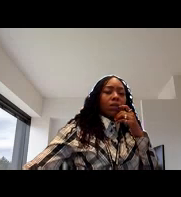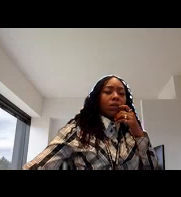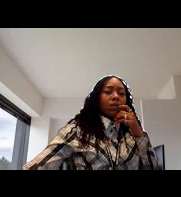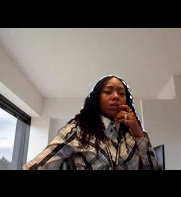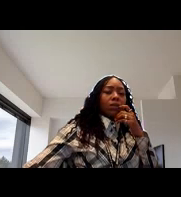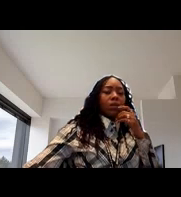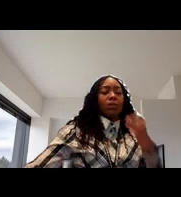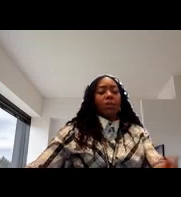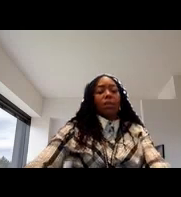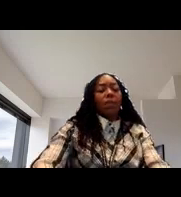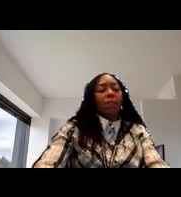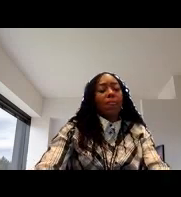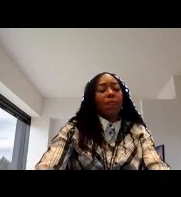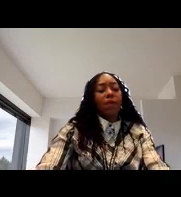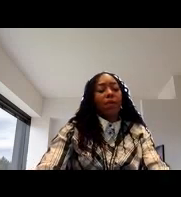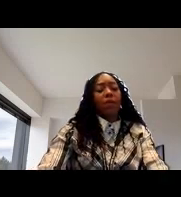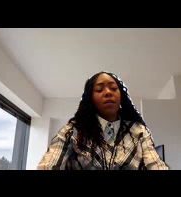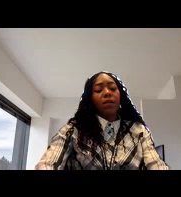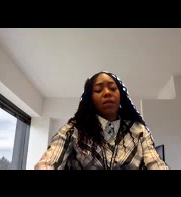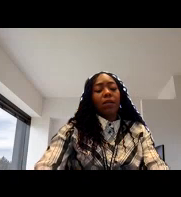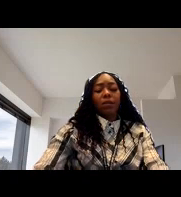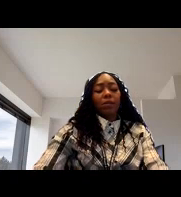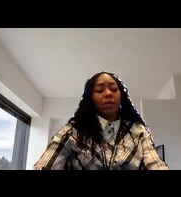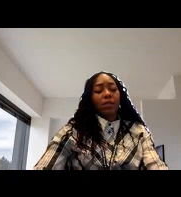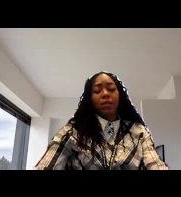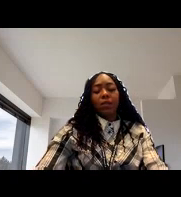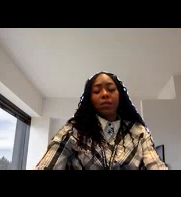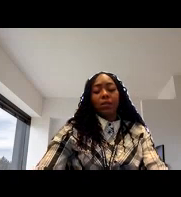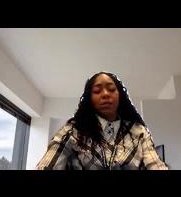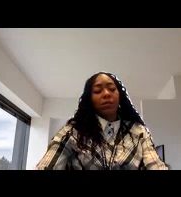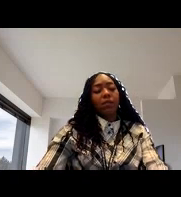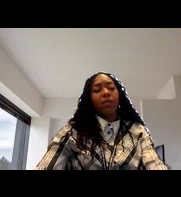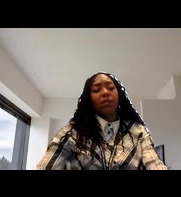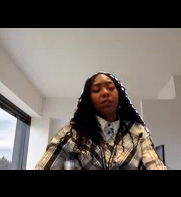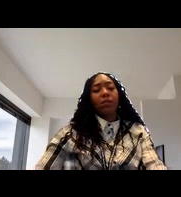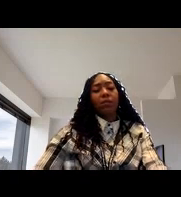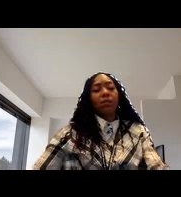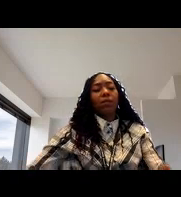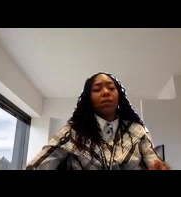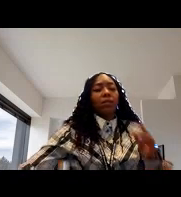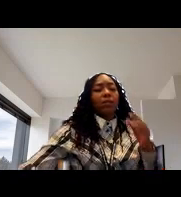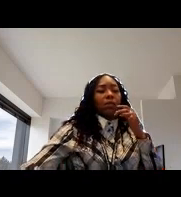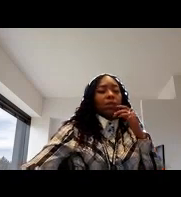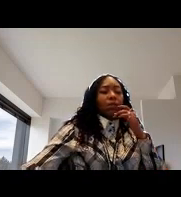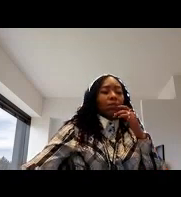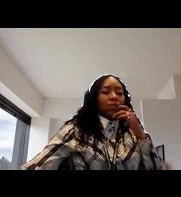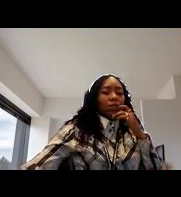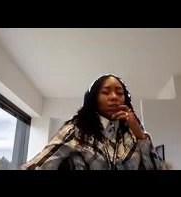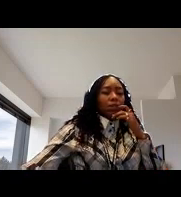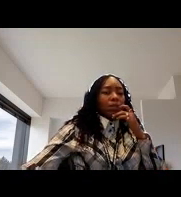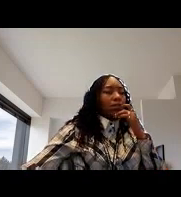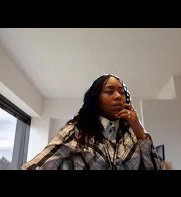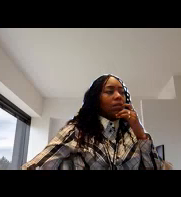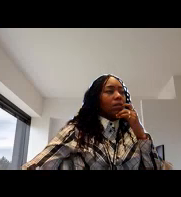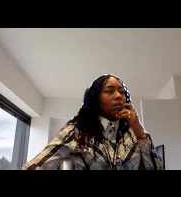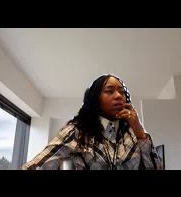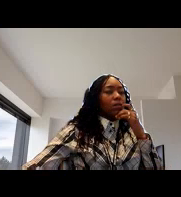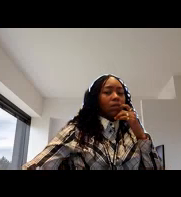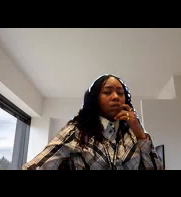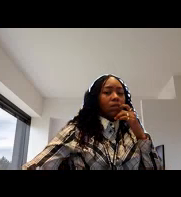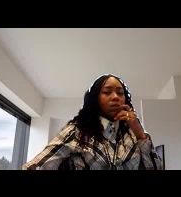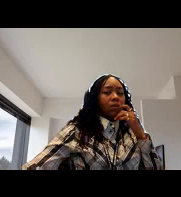I did not. I was trying to react thumbs up. Never mind. Oh, thank you. All right. Well, we tried. If anybody has a question, you see that the hand function works, and we